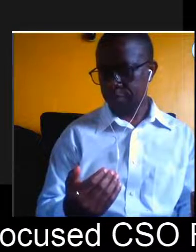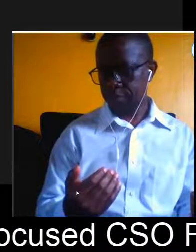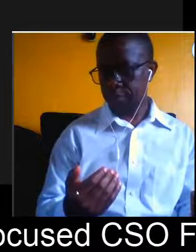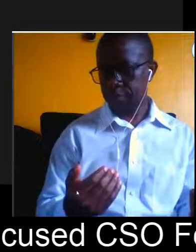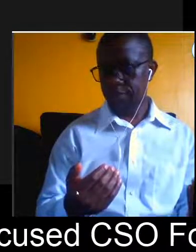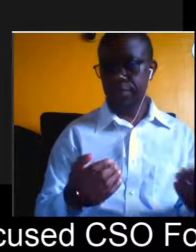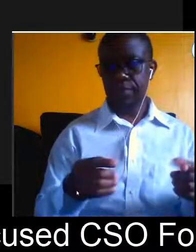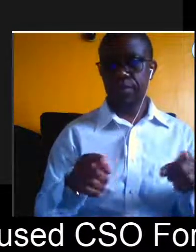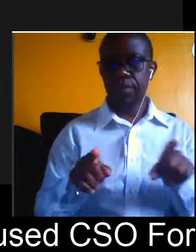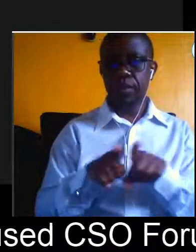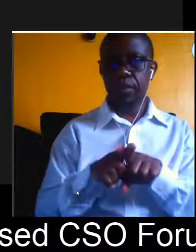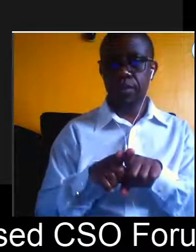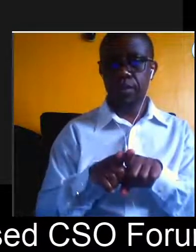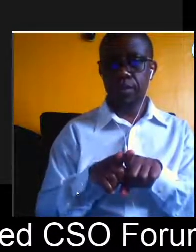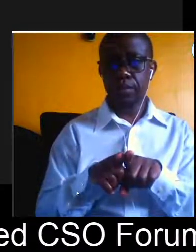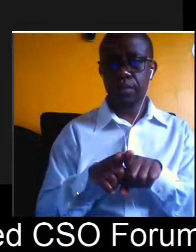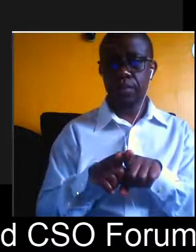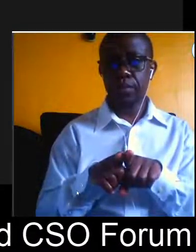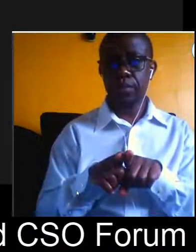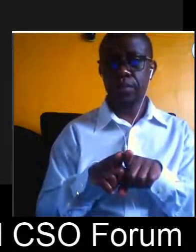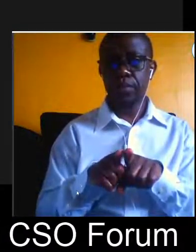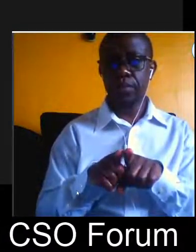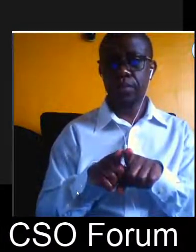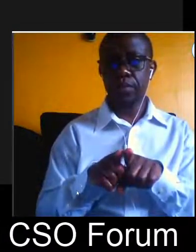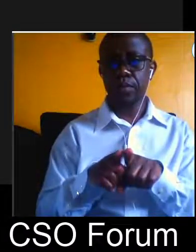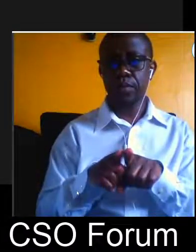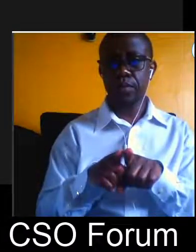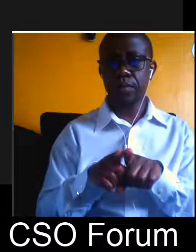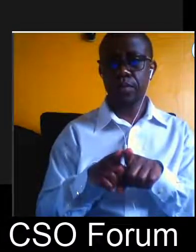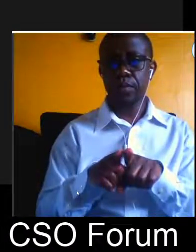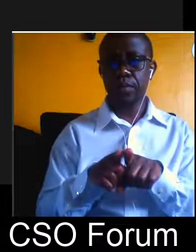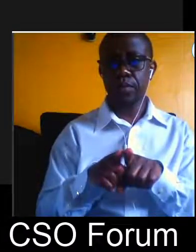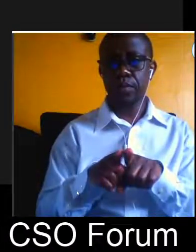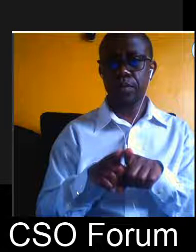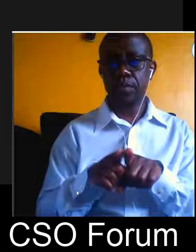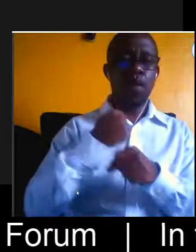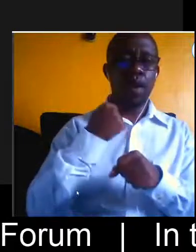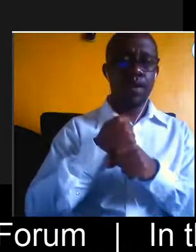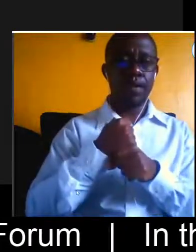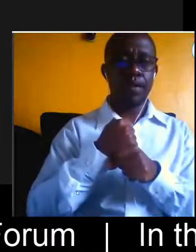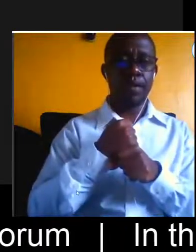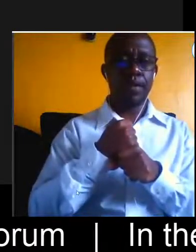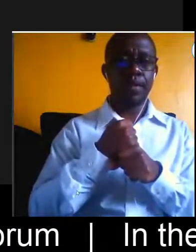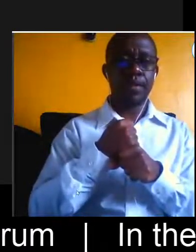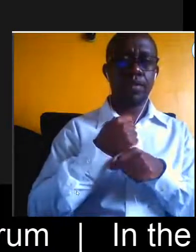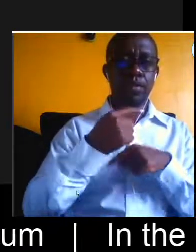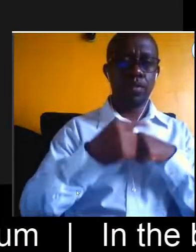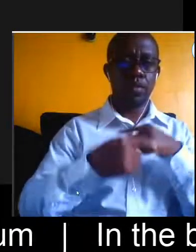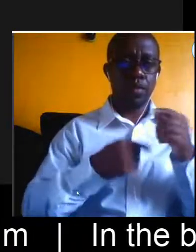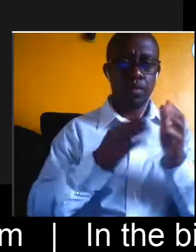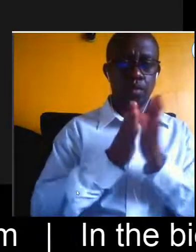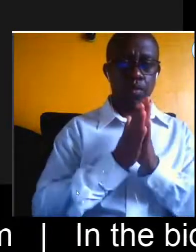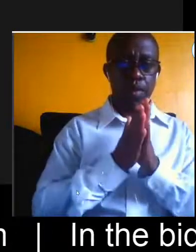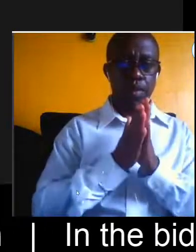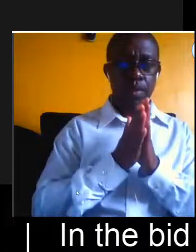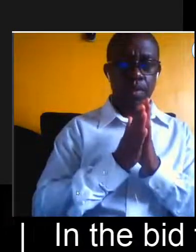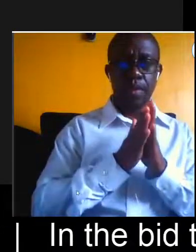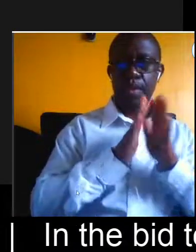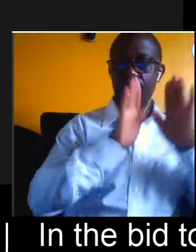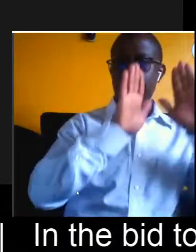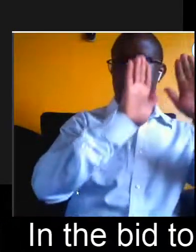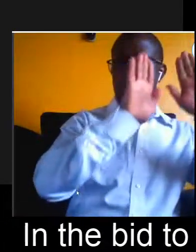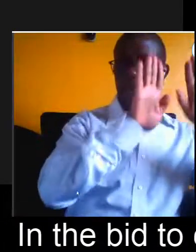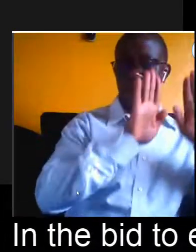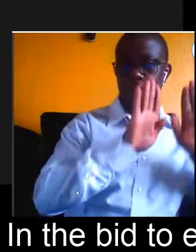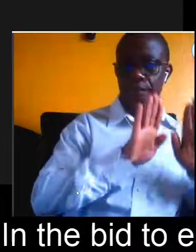And we are conducting a campaign to register all children in